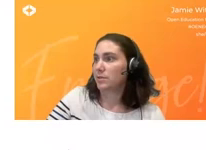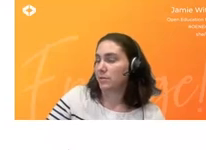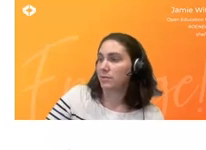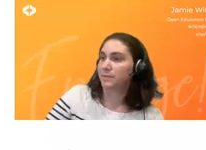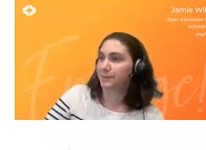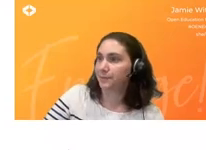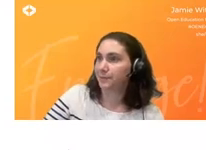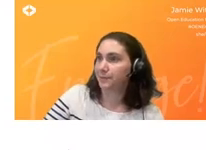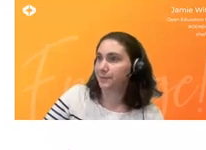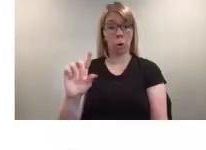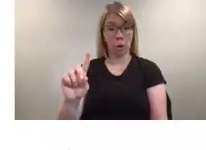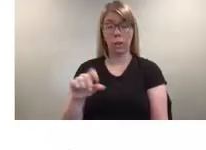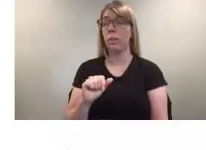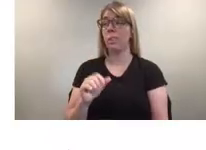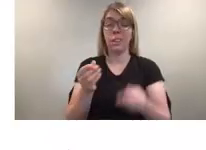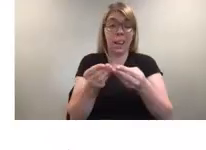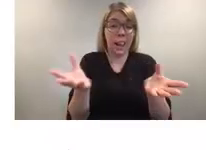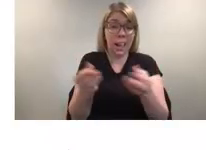handouts,